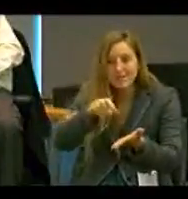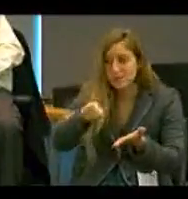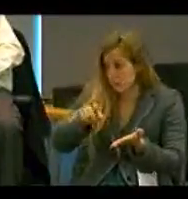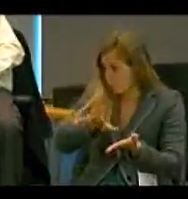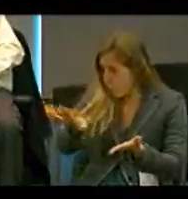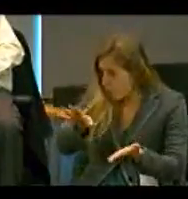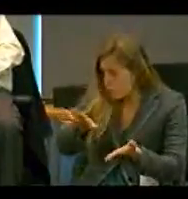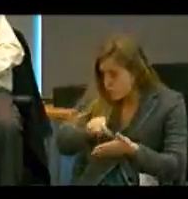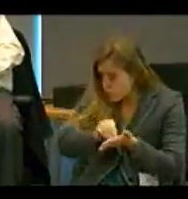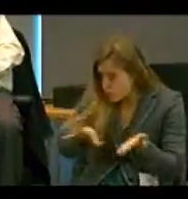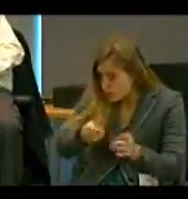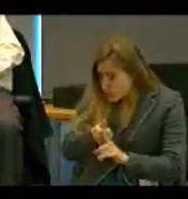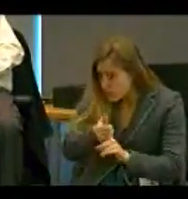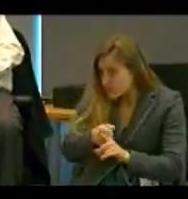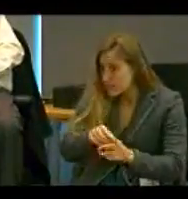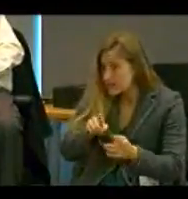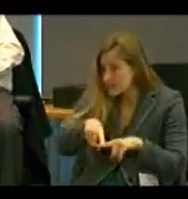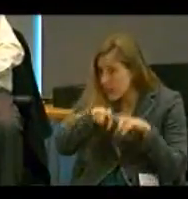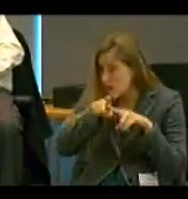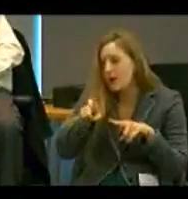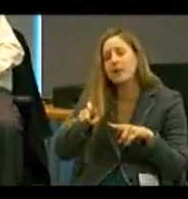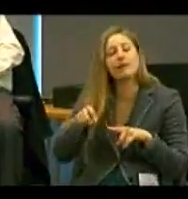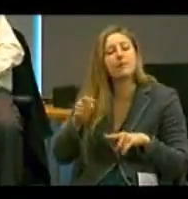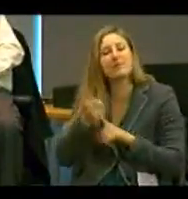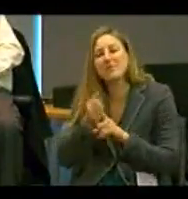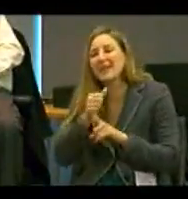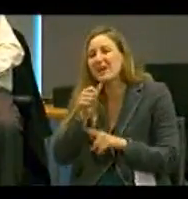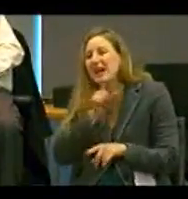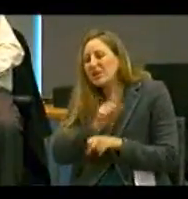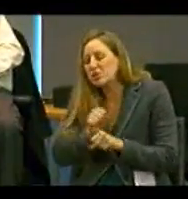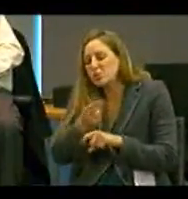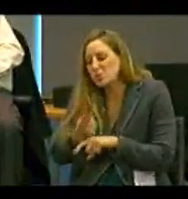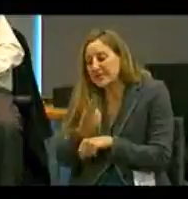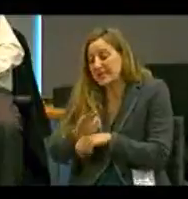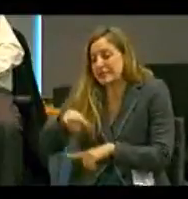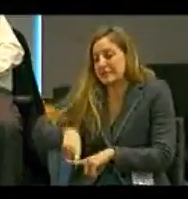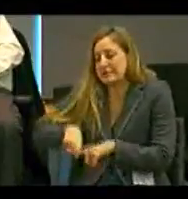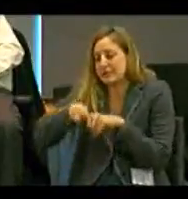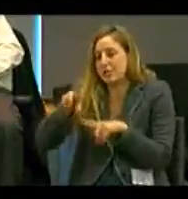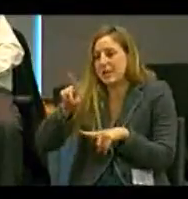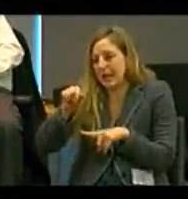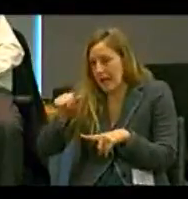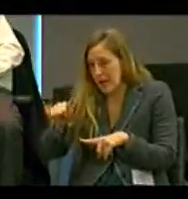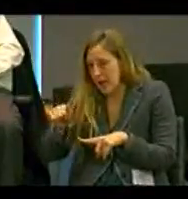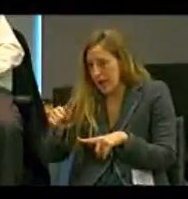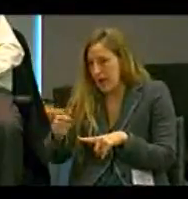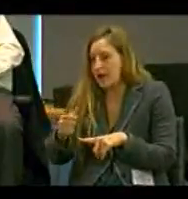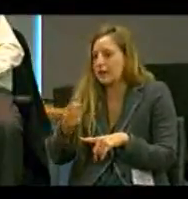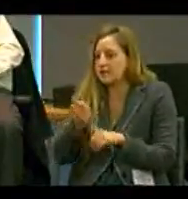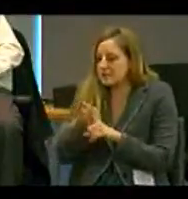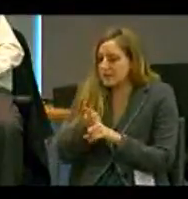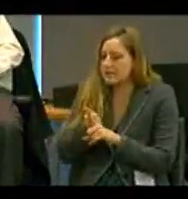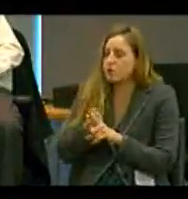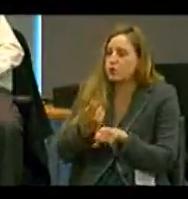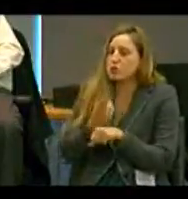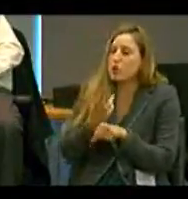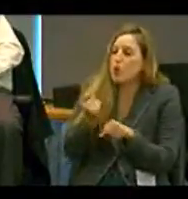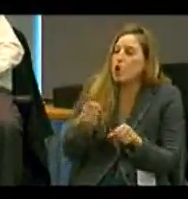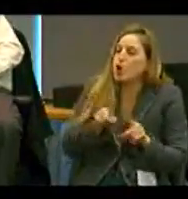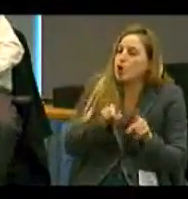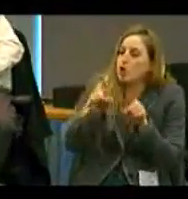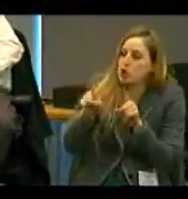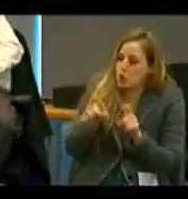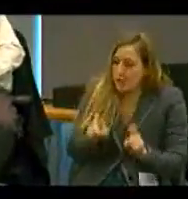So he's not actually using suspension data. He's using what, you know, survey respondents said, whether or not